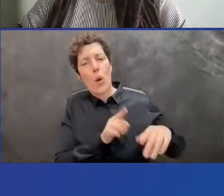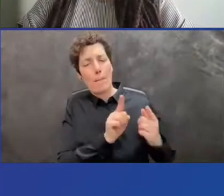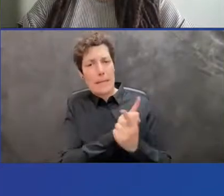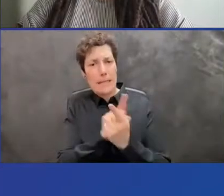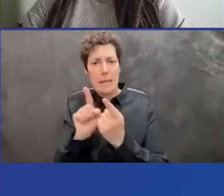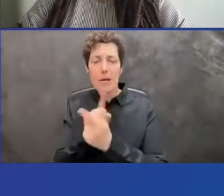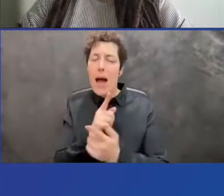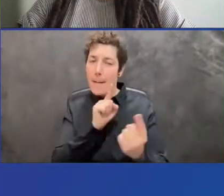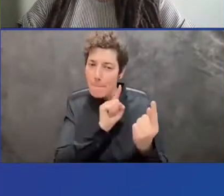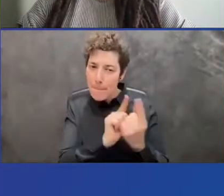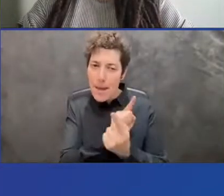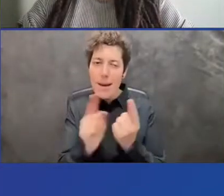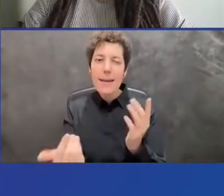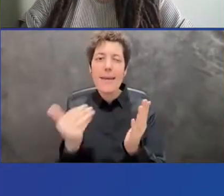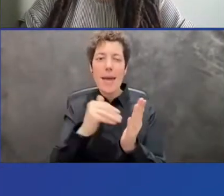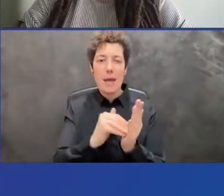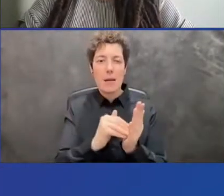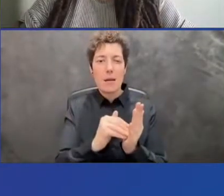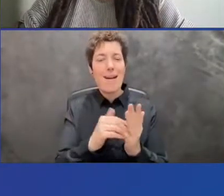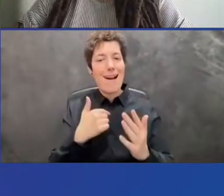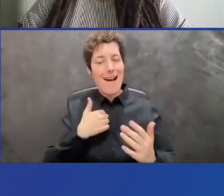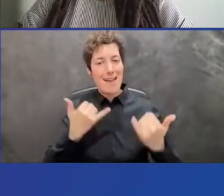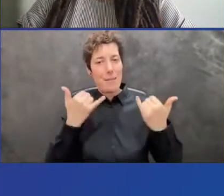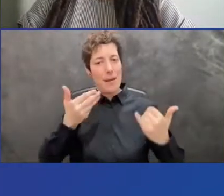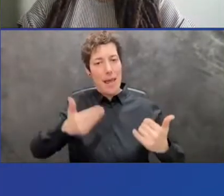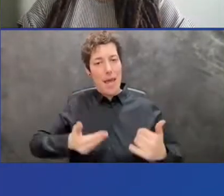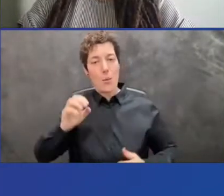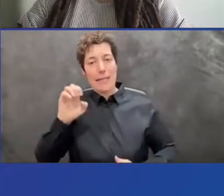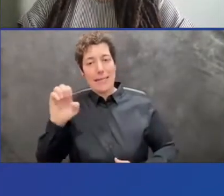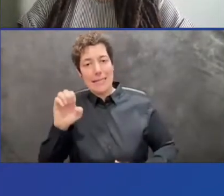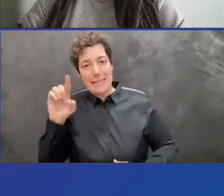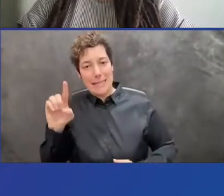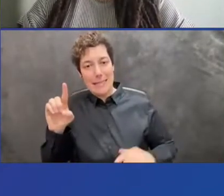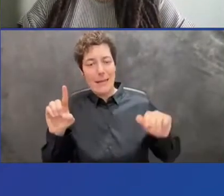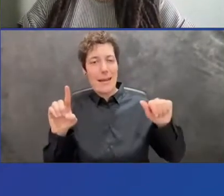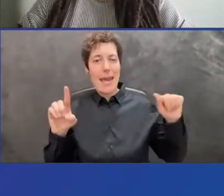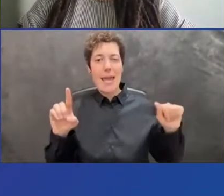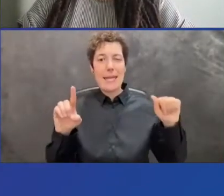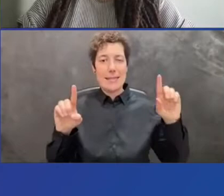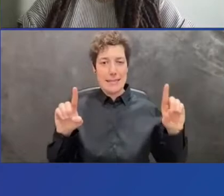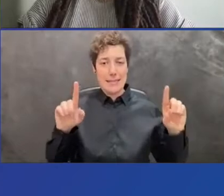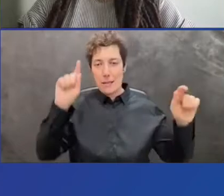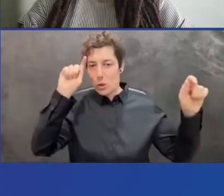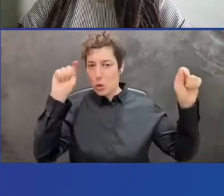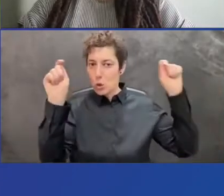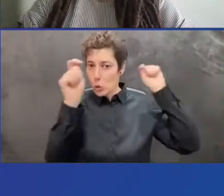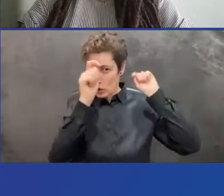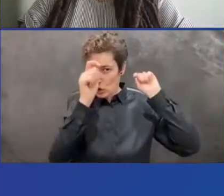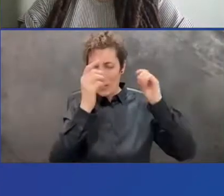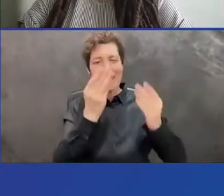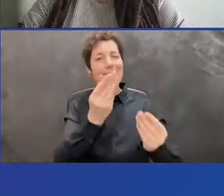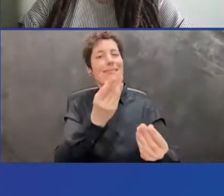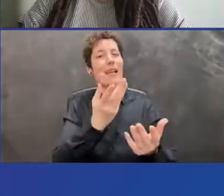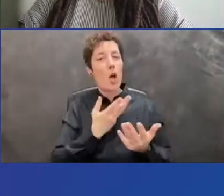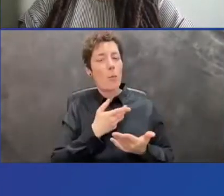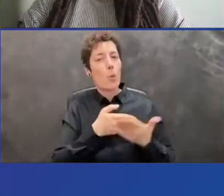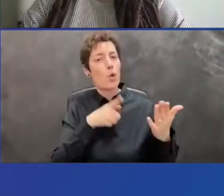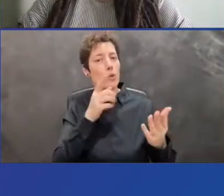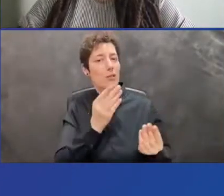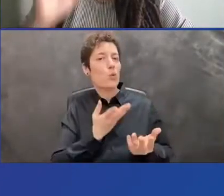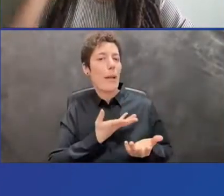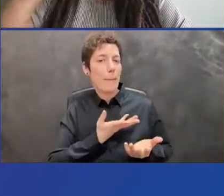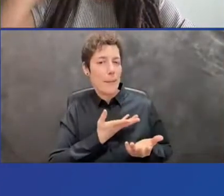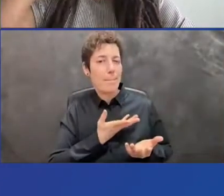me as an ED, as an AD, like I switched gears with them. And then to